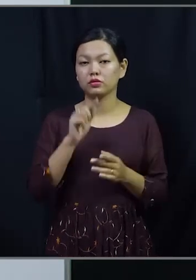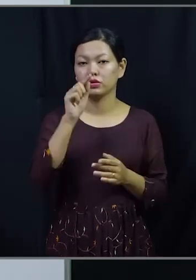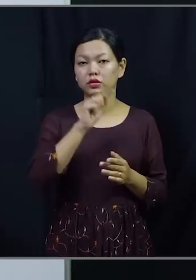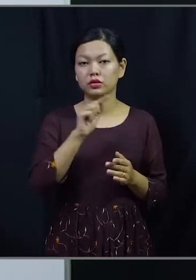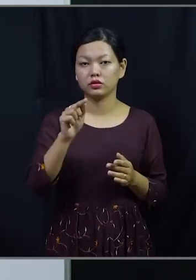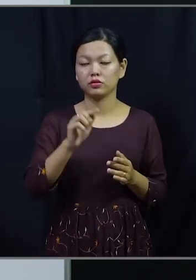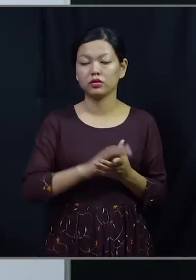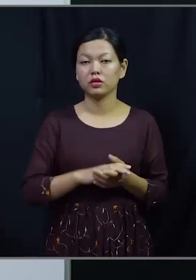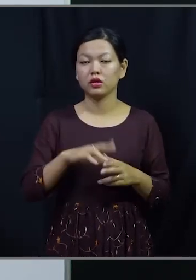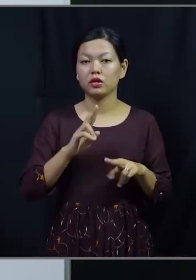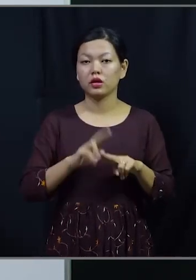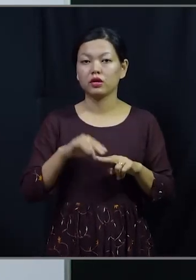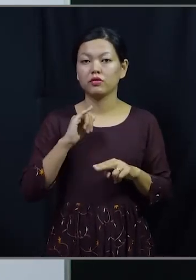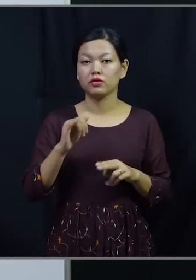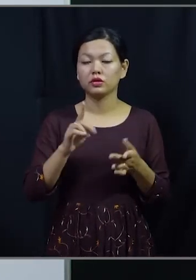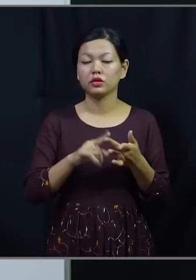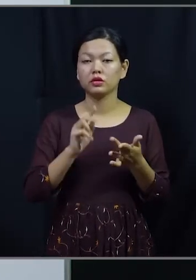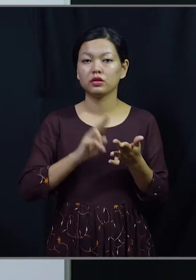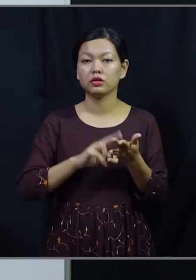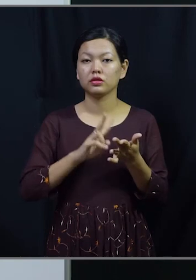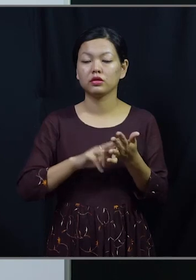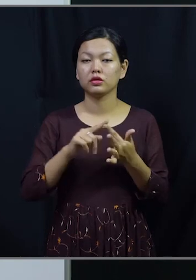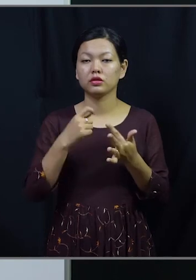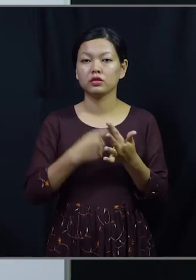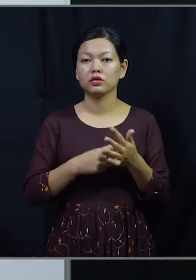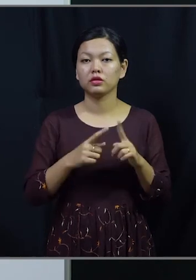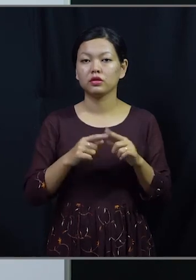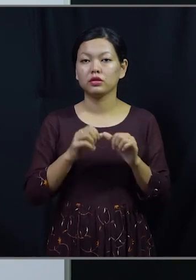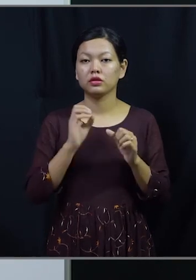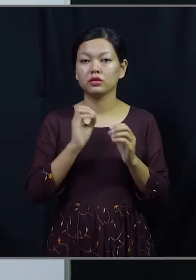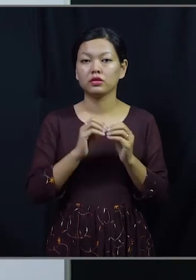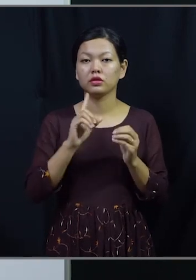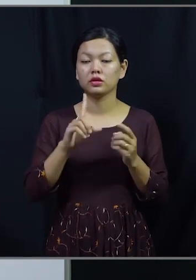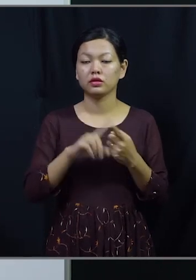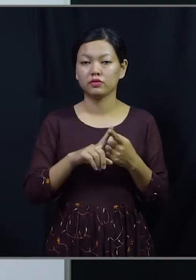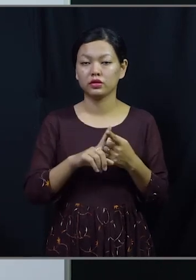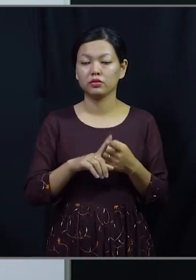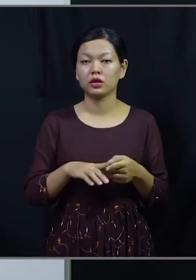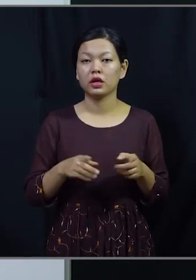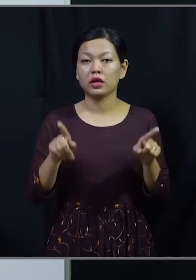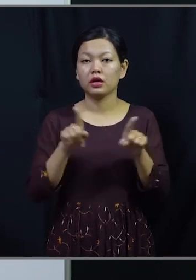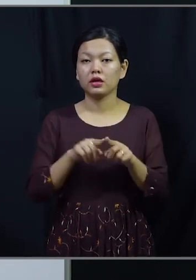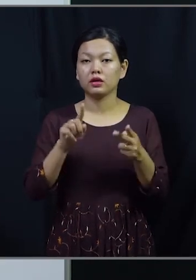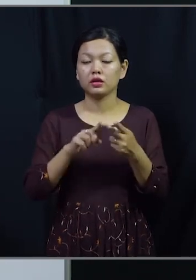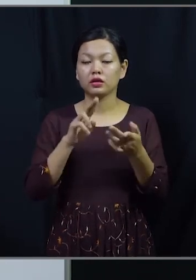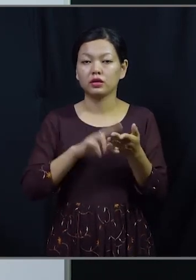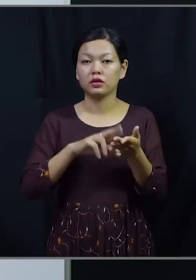f is invertible. And what is the inverse? F inverse of y